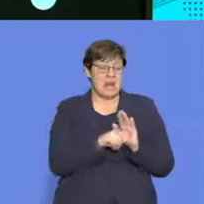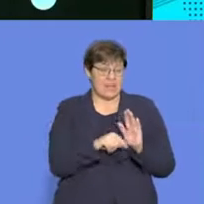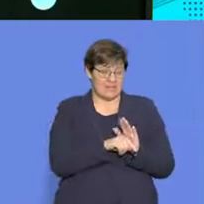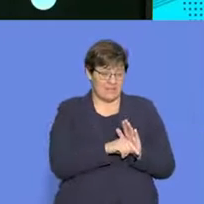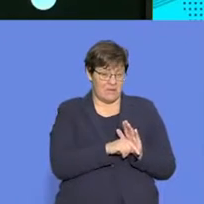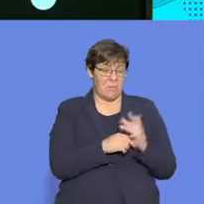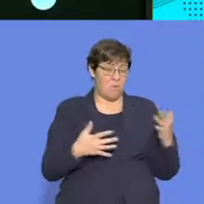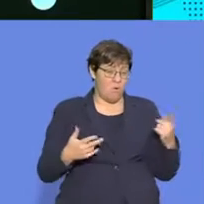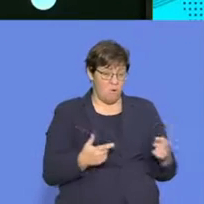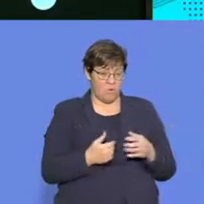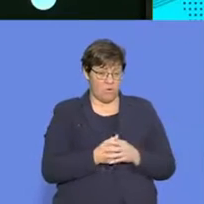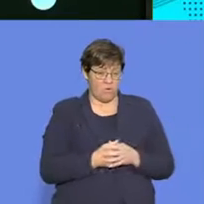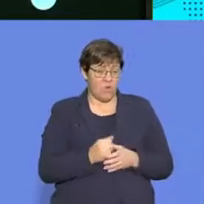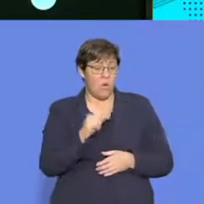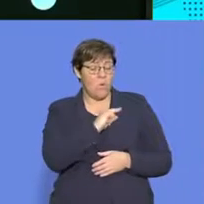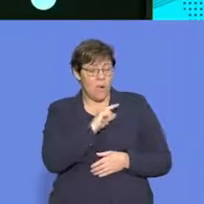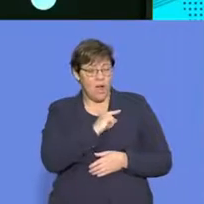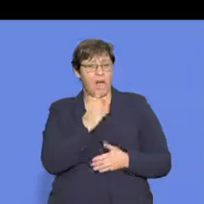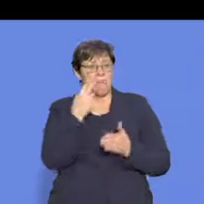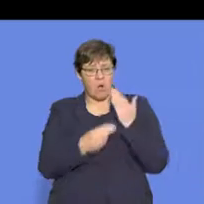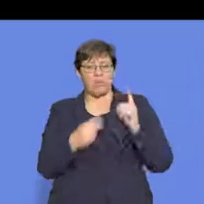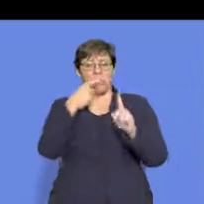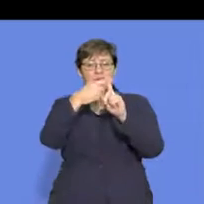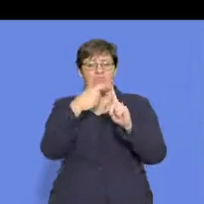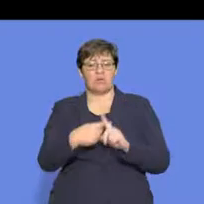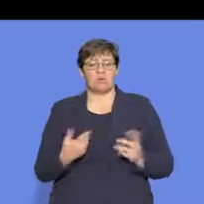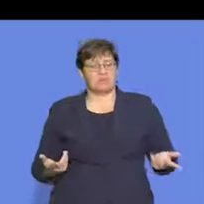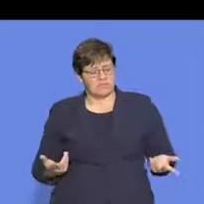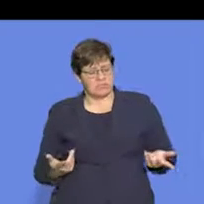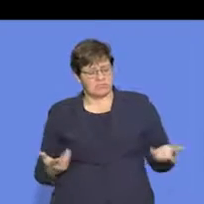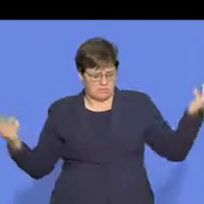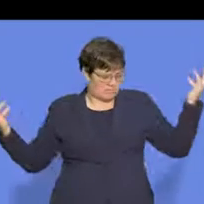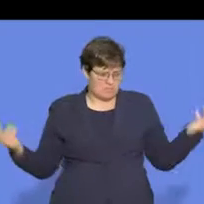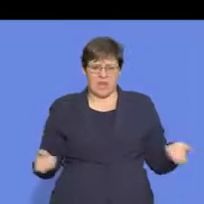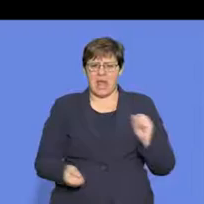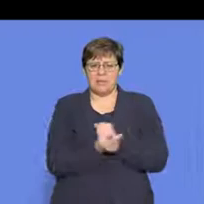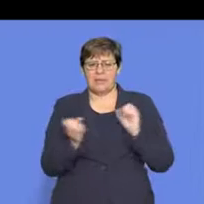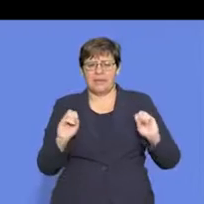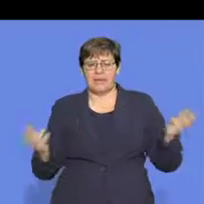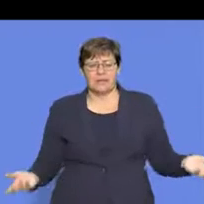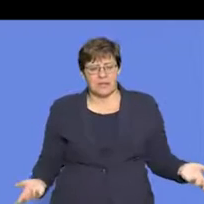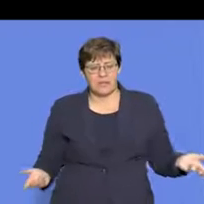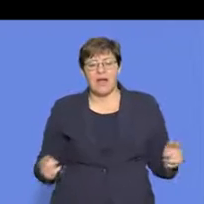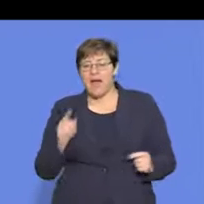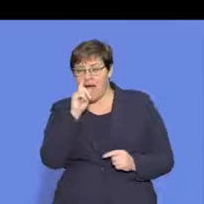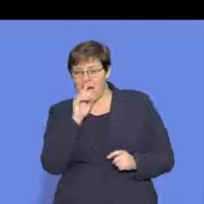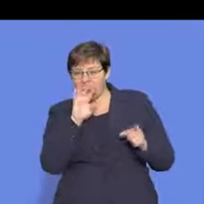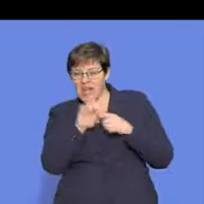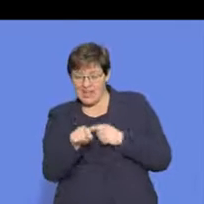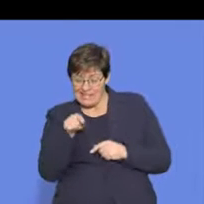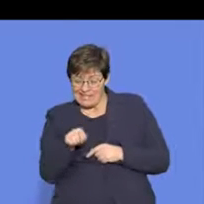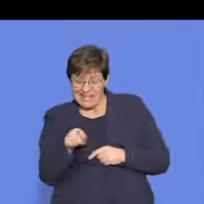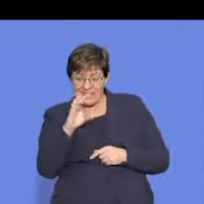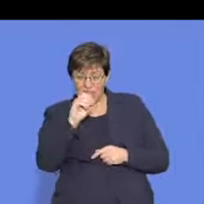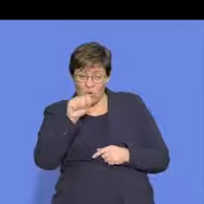one of these two values, because both of these are positive. And so you might think, oh, nothing's going to happen. No,